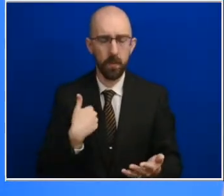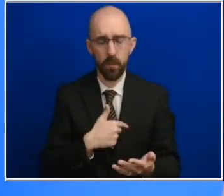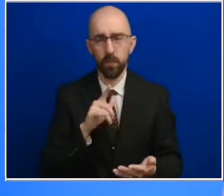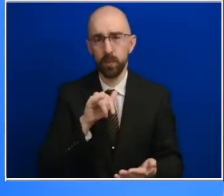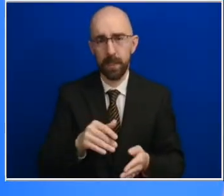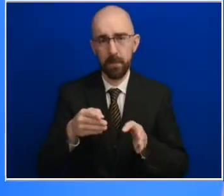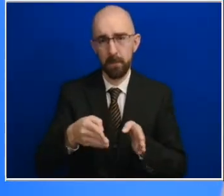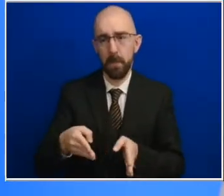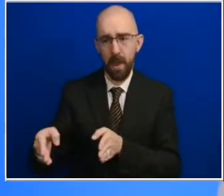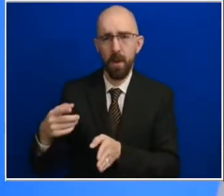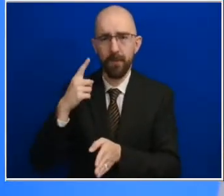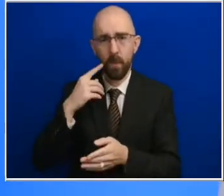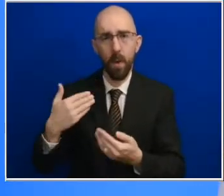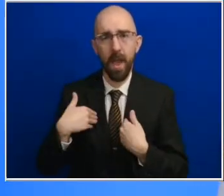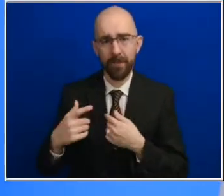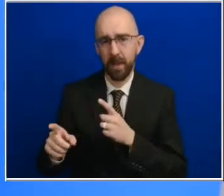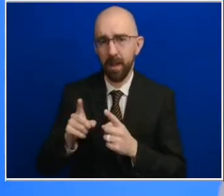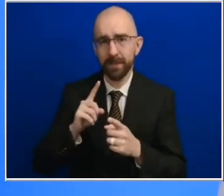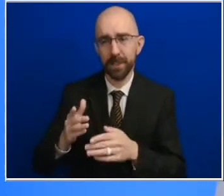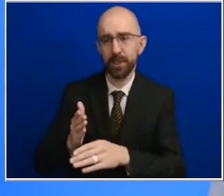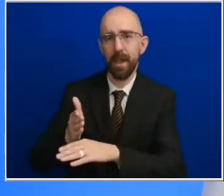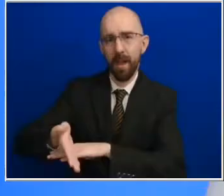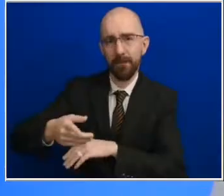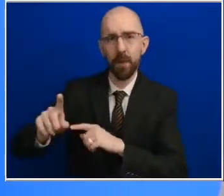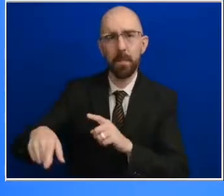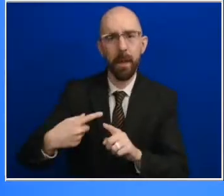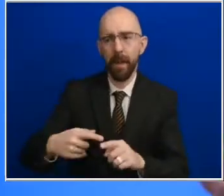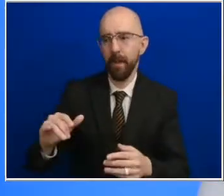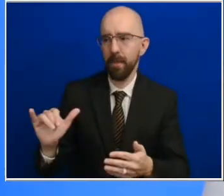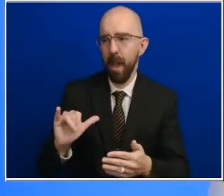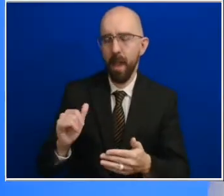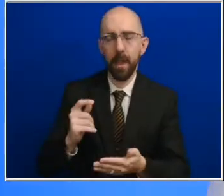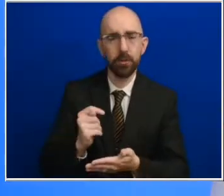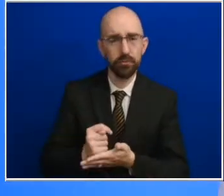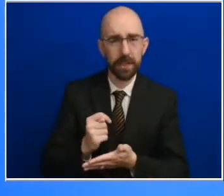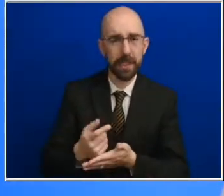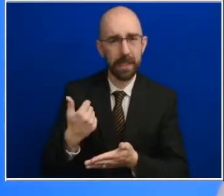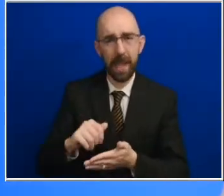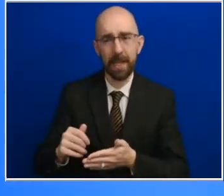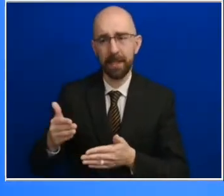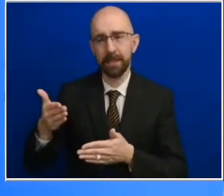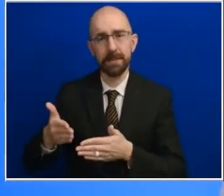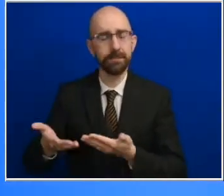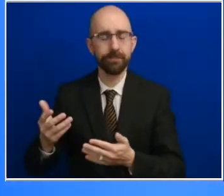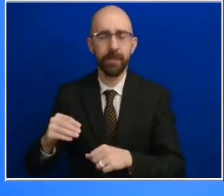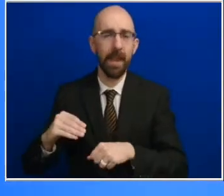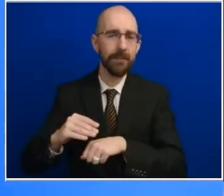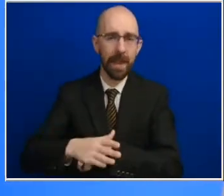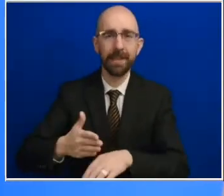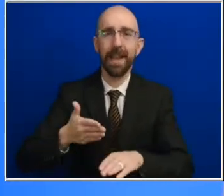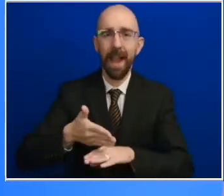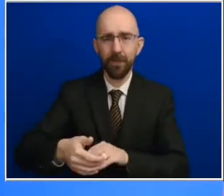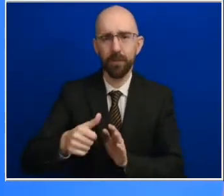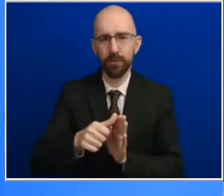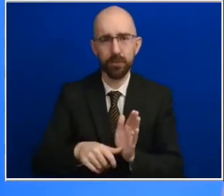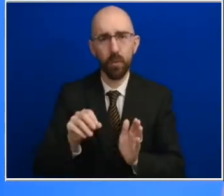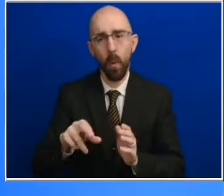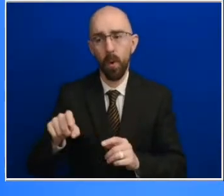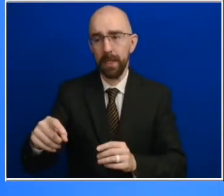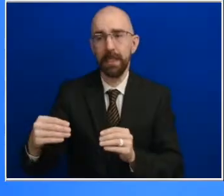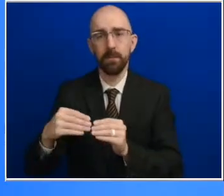for having conversations afterwards about, treating any side effects that might come up or any additional surgeries that they might need.